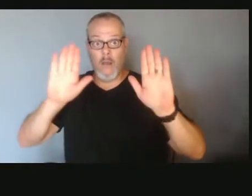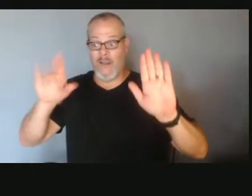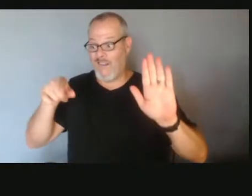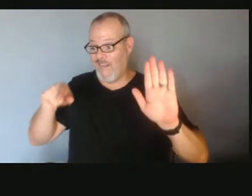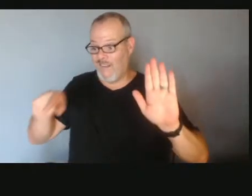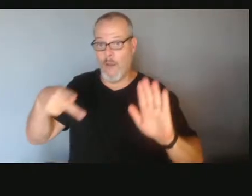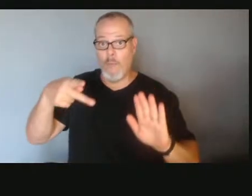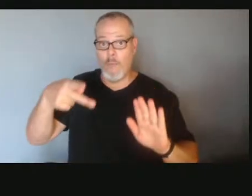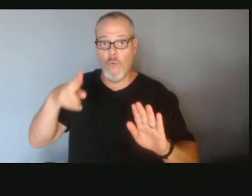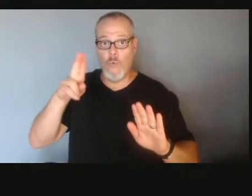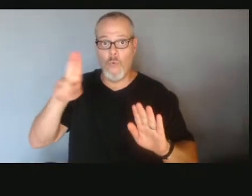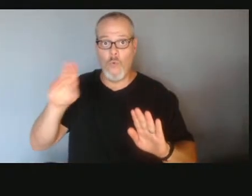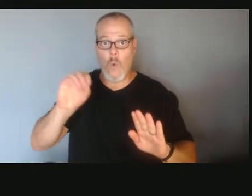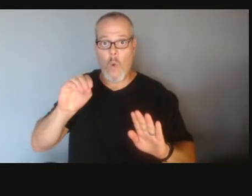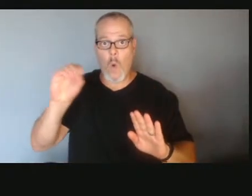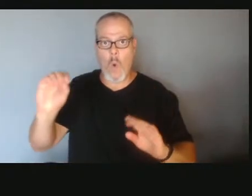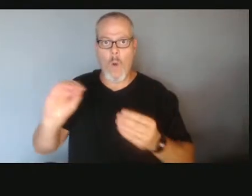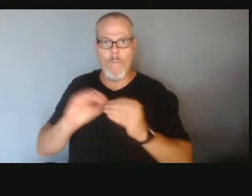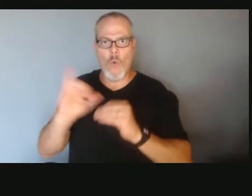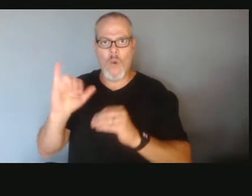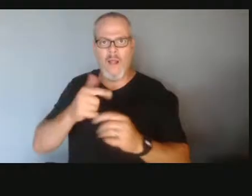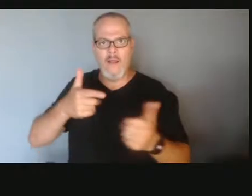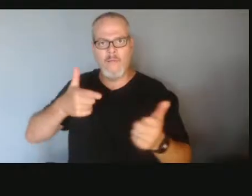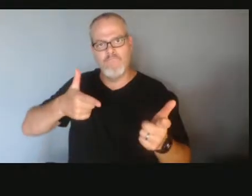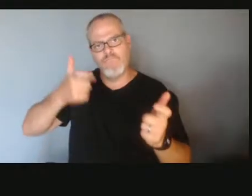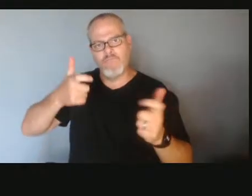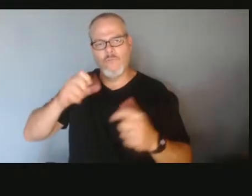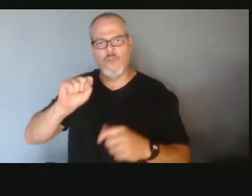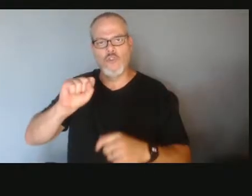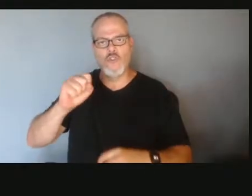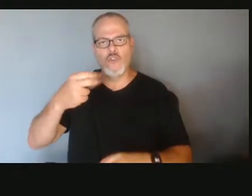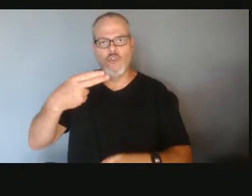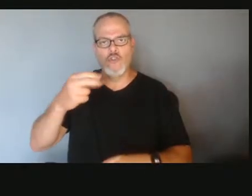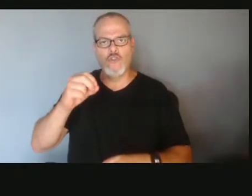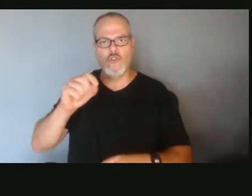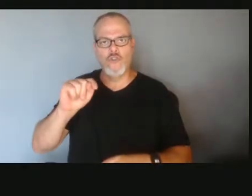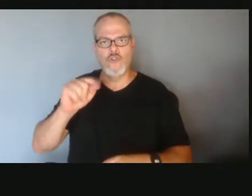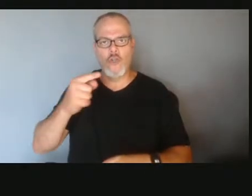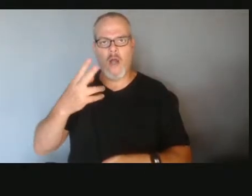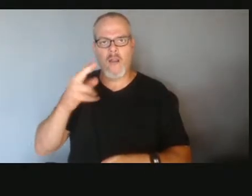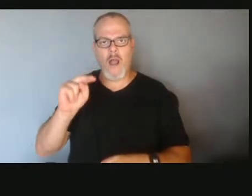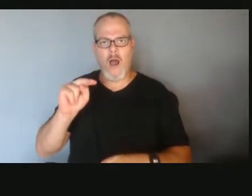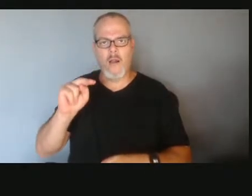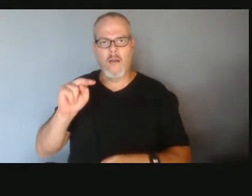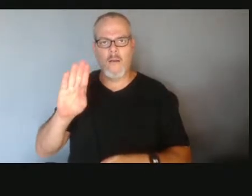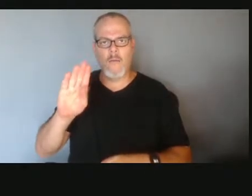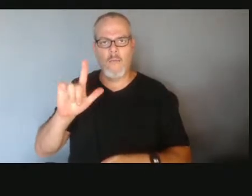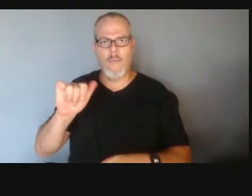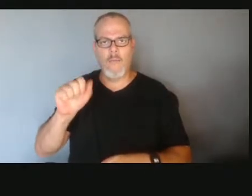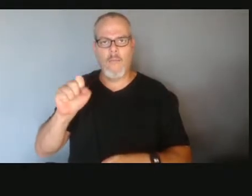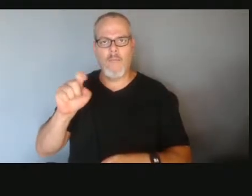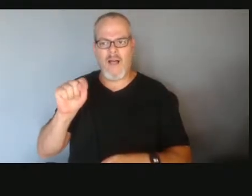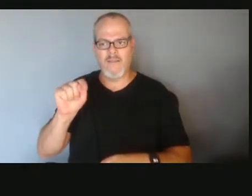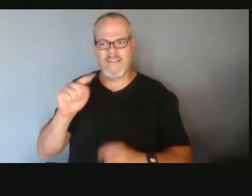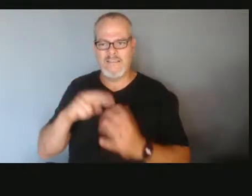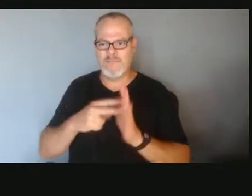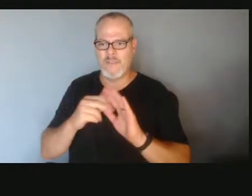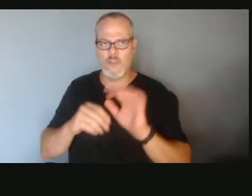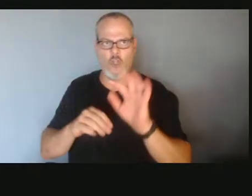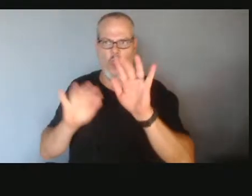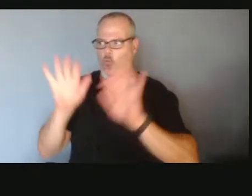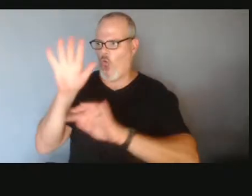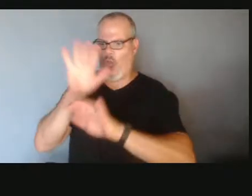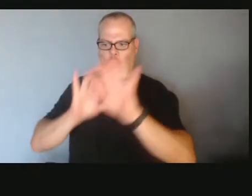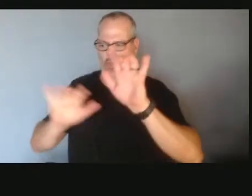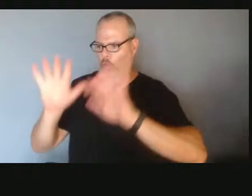There's not exactly, you can draw a line through in any direction you wanted to, and it's going to be equally unsupported, right? There's no clear